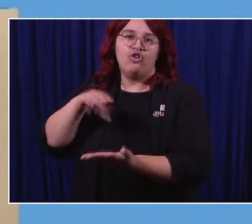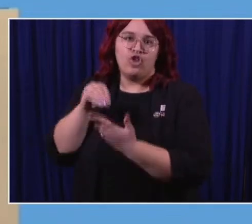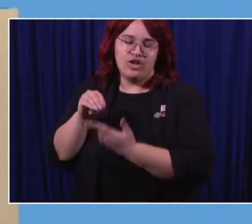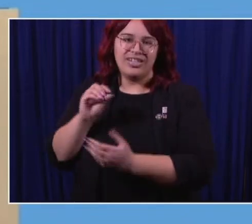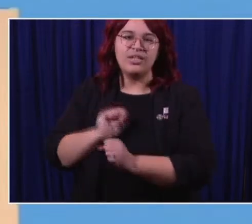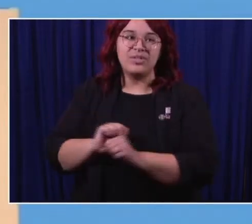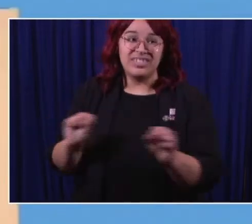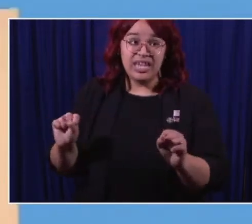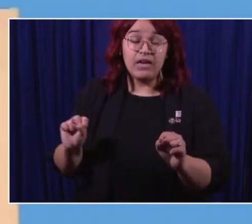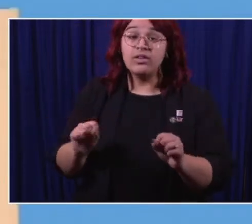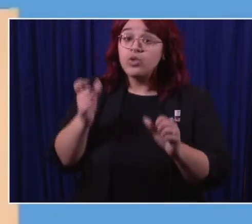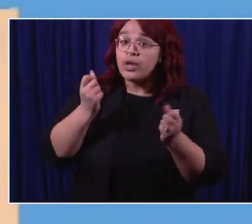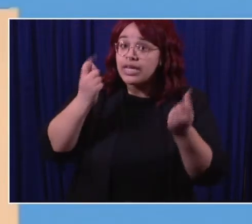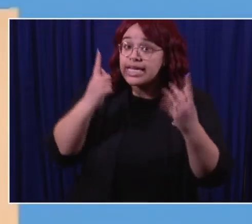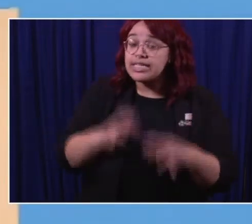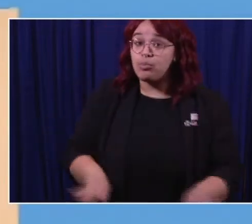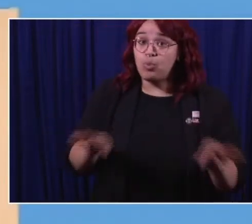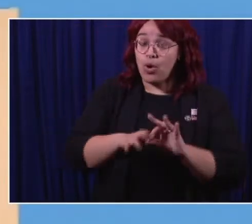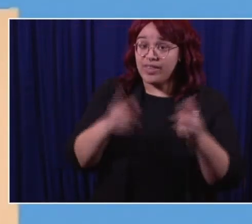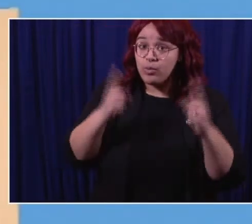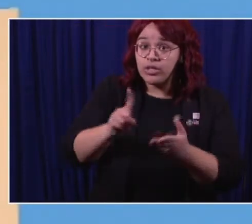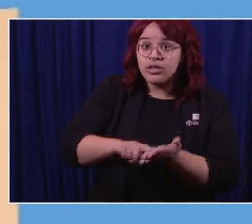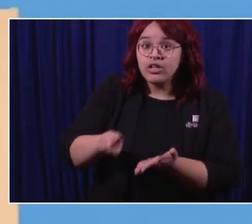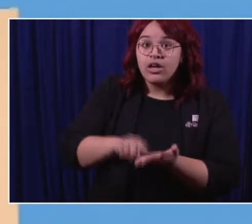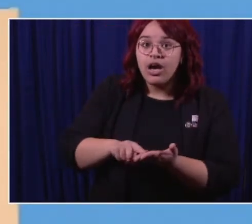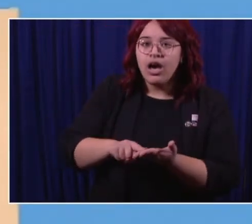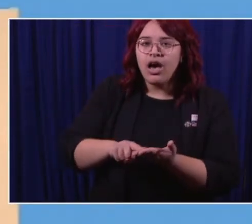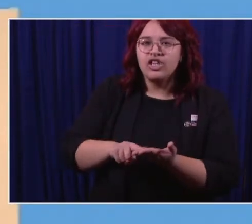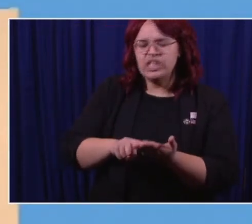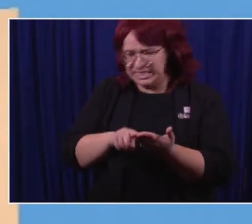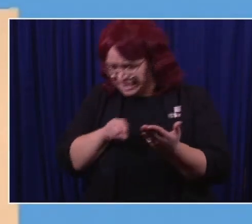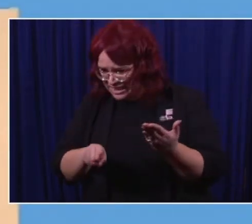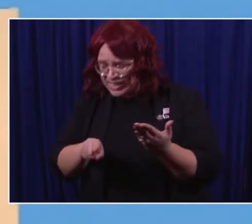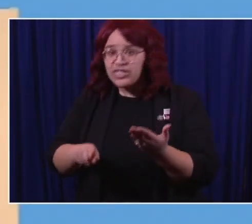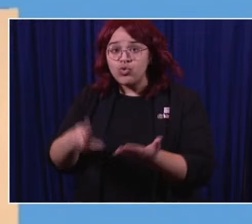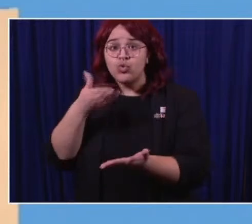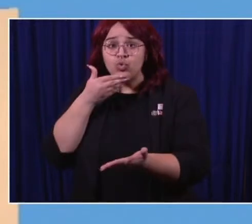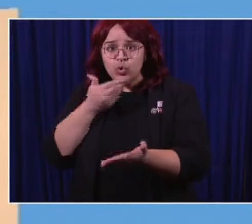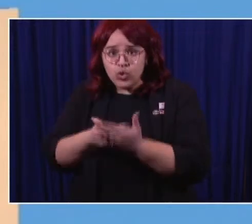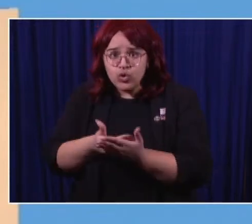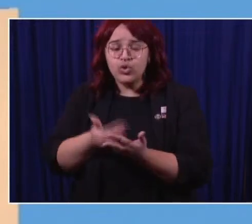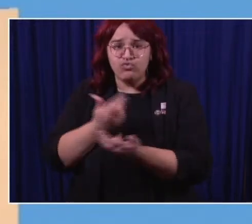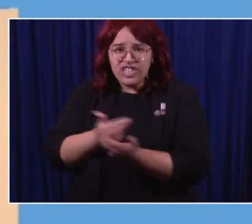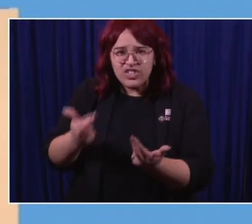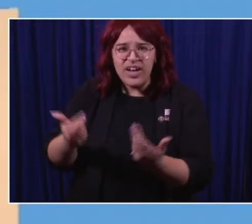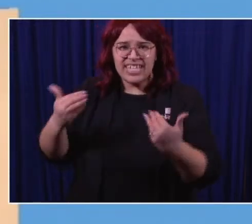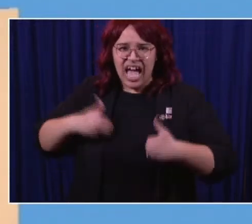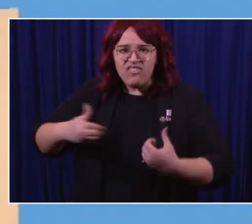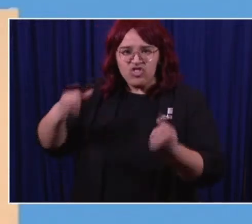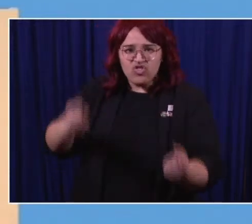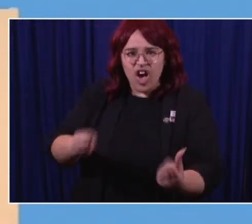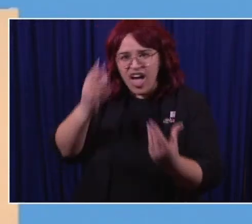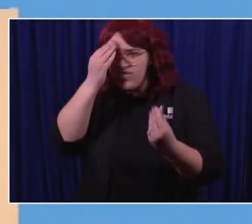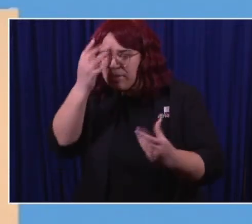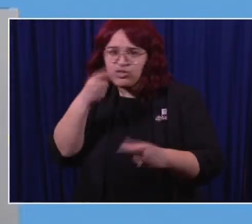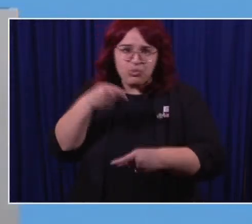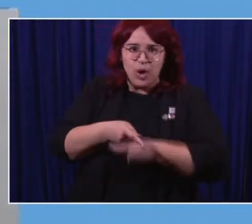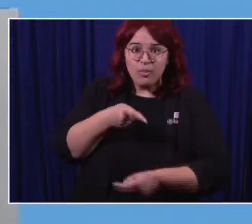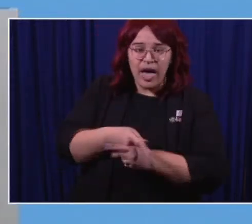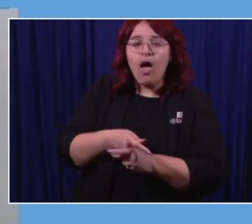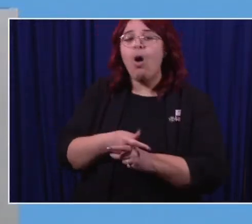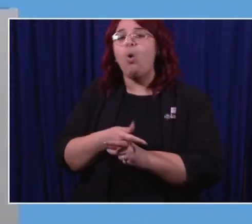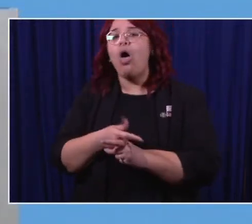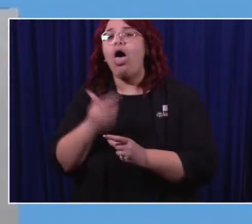vaccine. We understand the healthcare system hasn't always been kind to us.